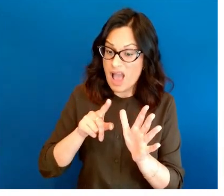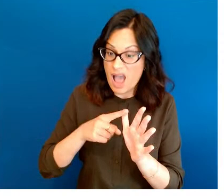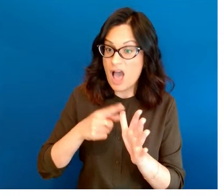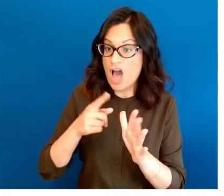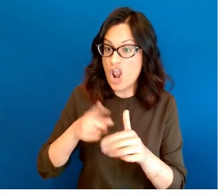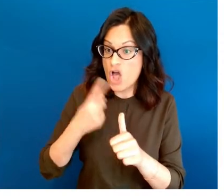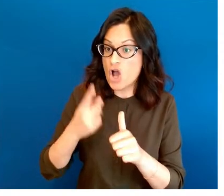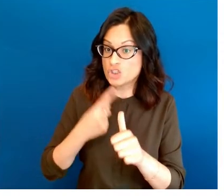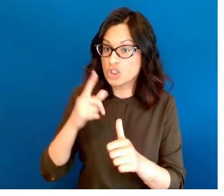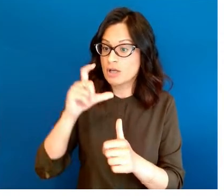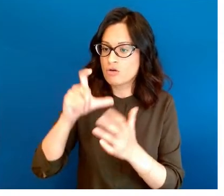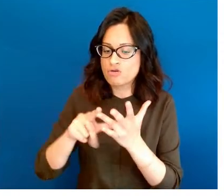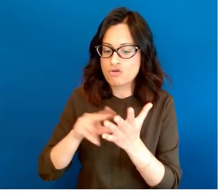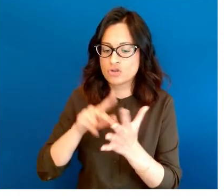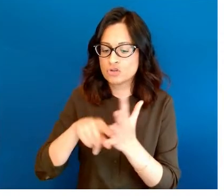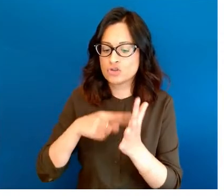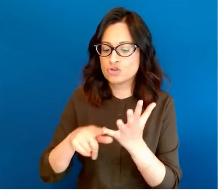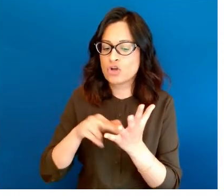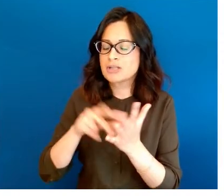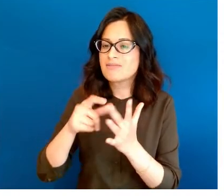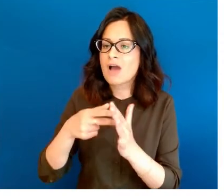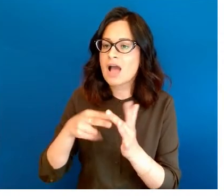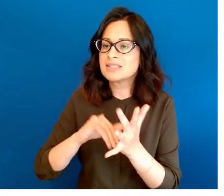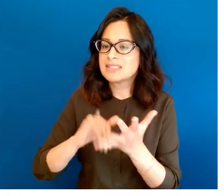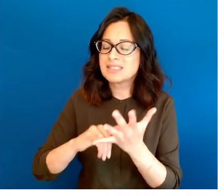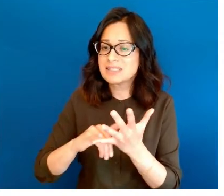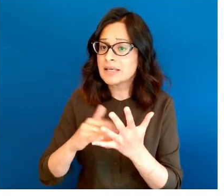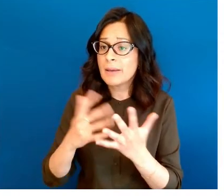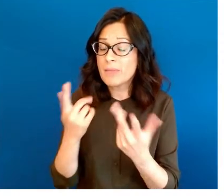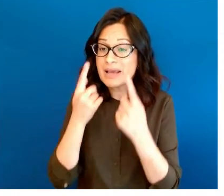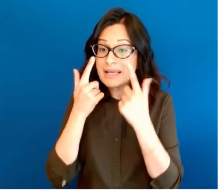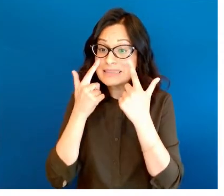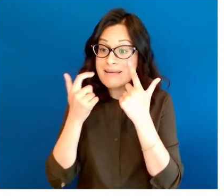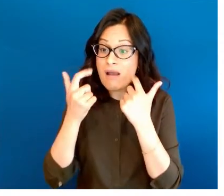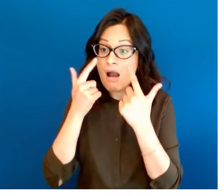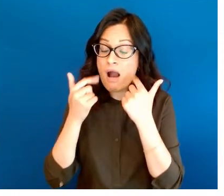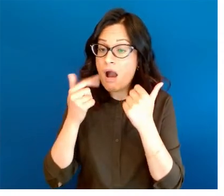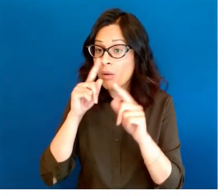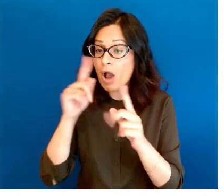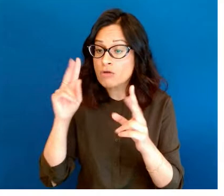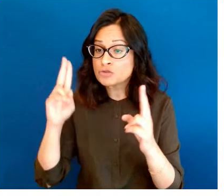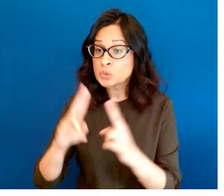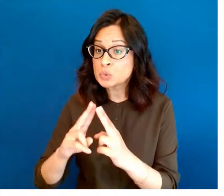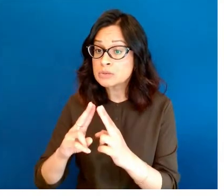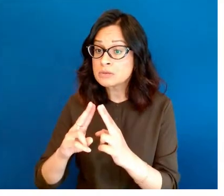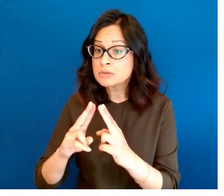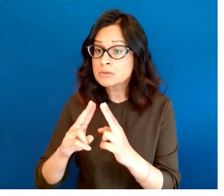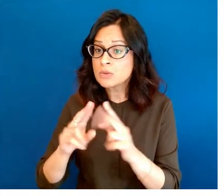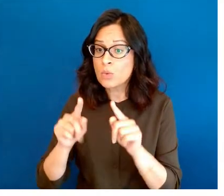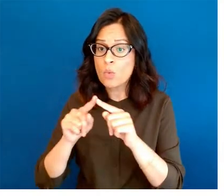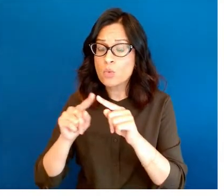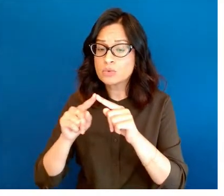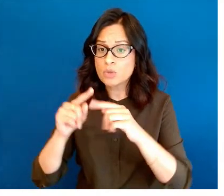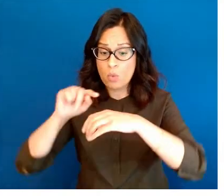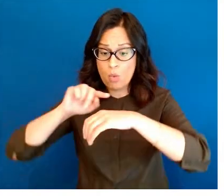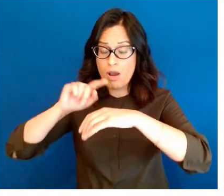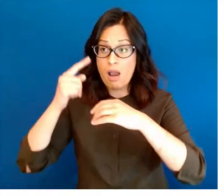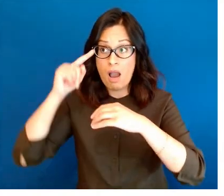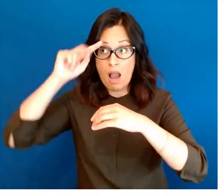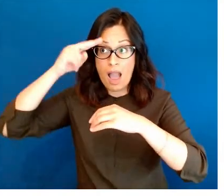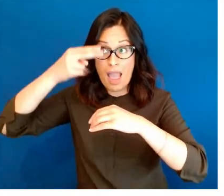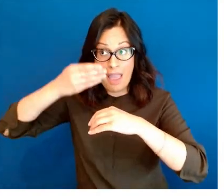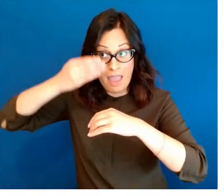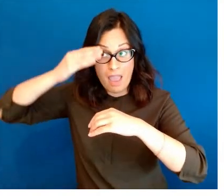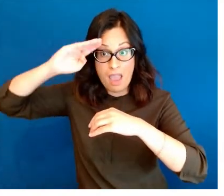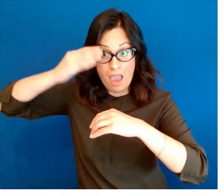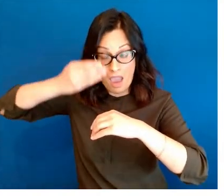to have reduced tear film quality and abnormality of the surface of the eye, so that the eye does tend to be